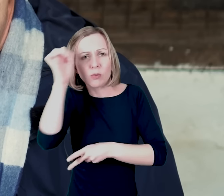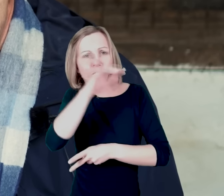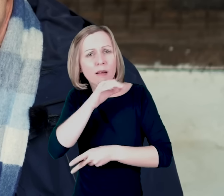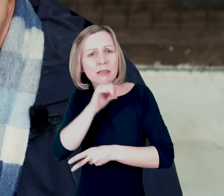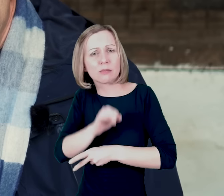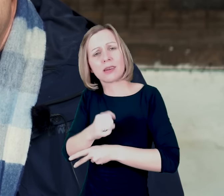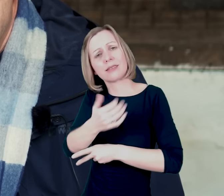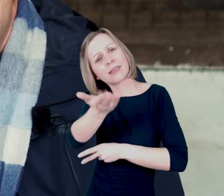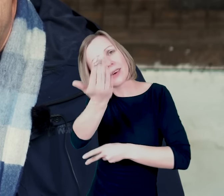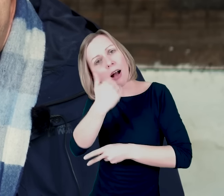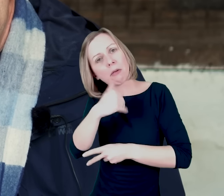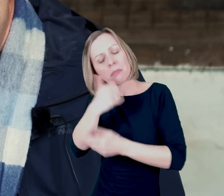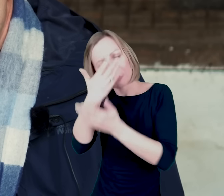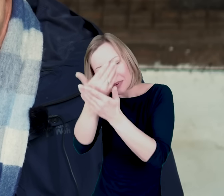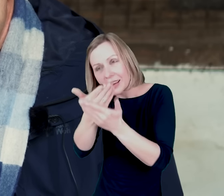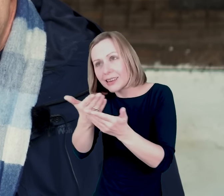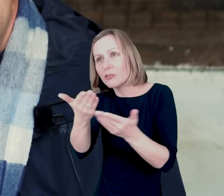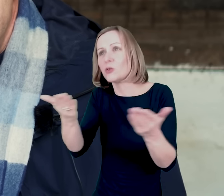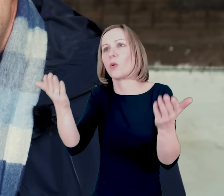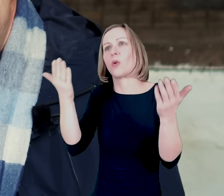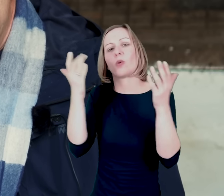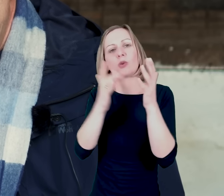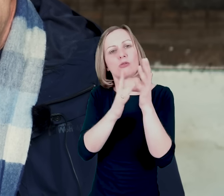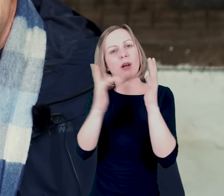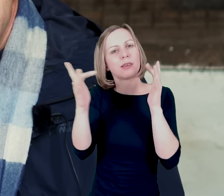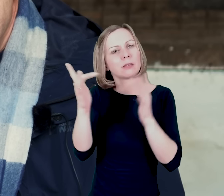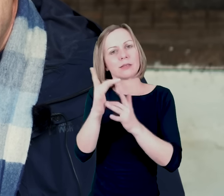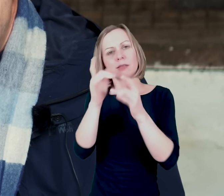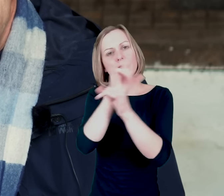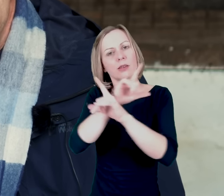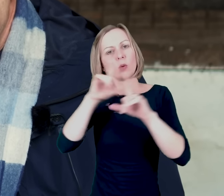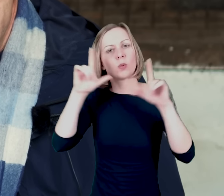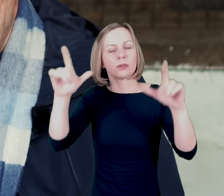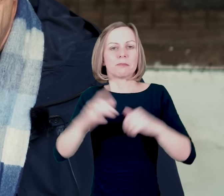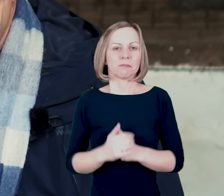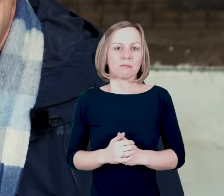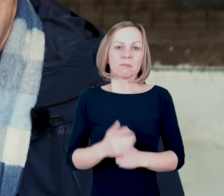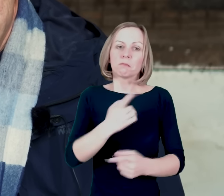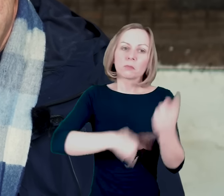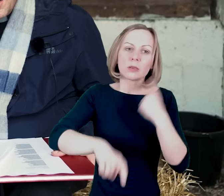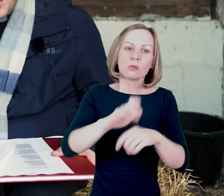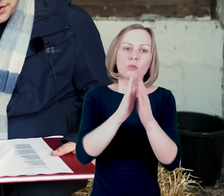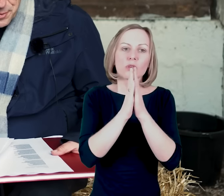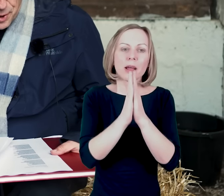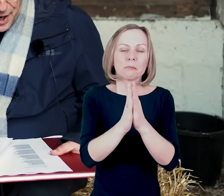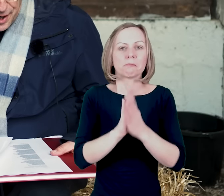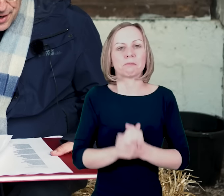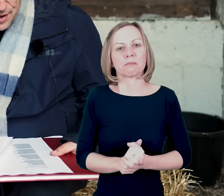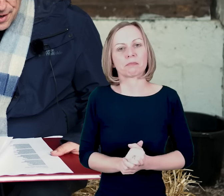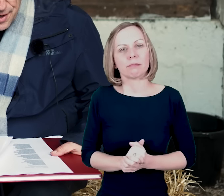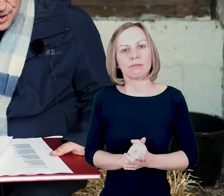Come with the wise men. Come and adore him, that Christ, Christ the Lord. Let us